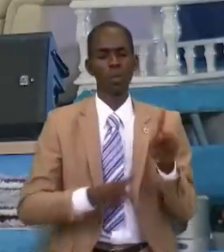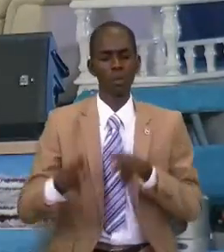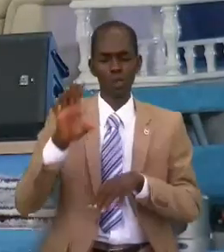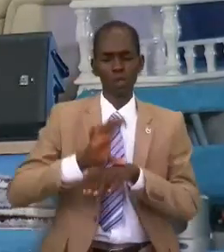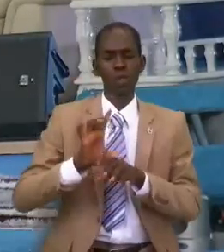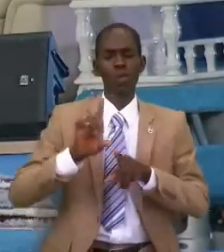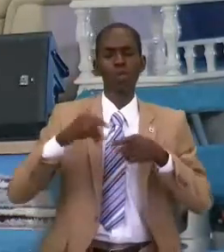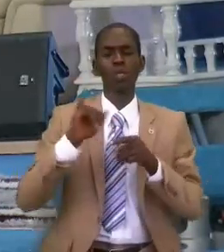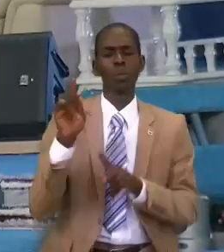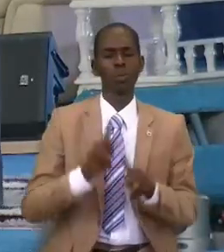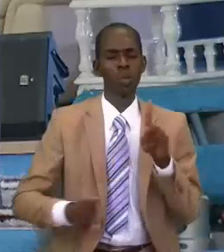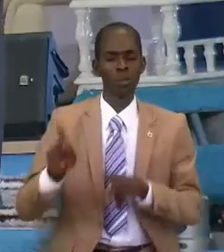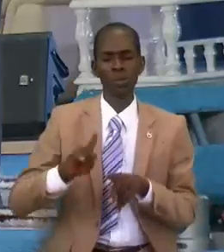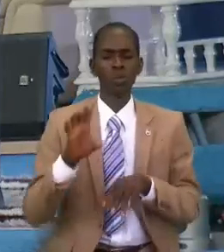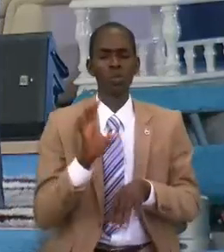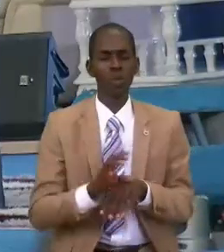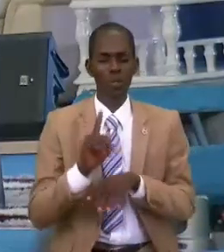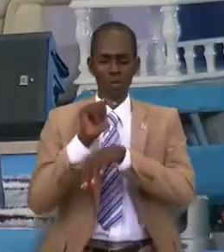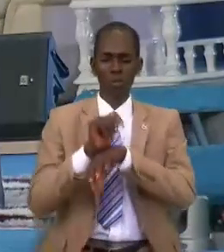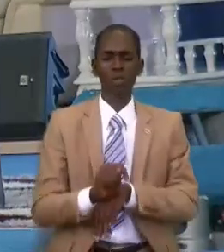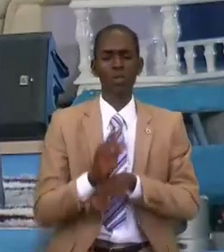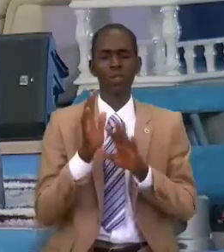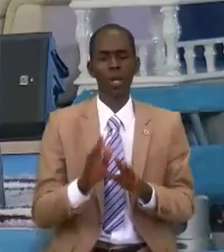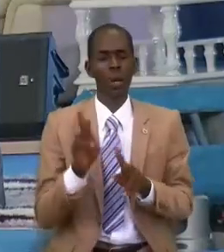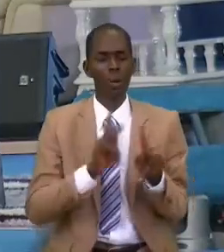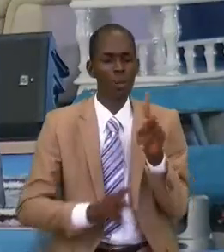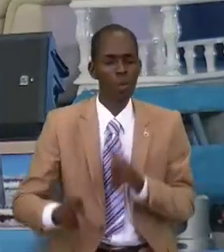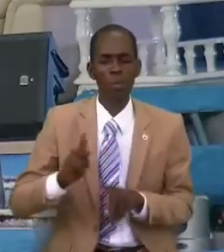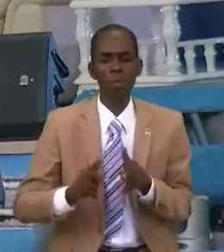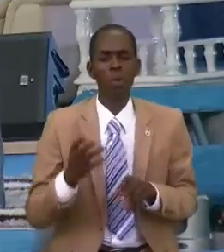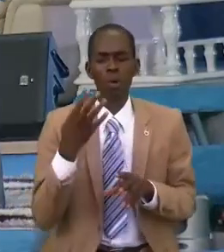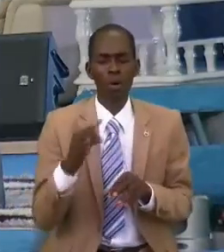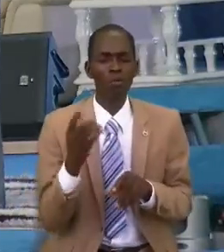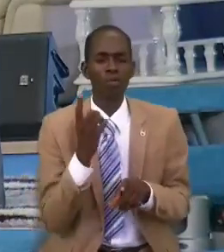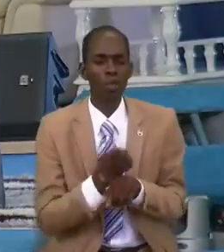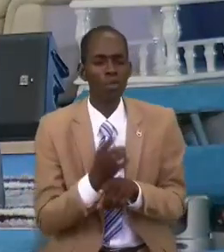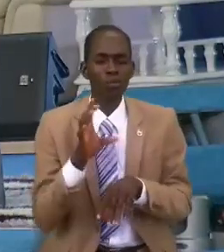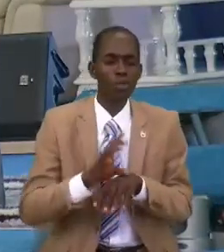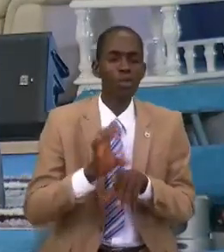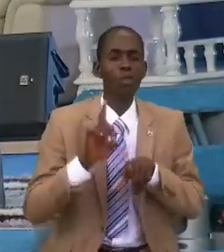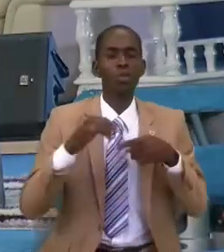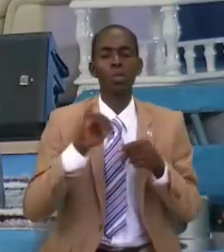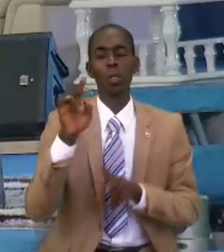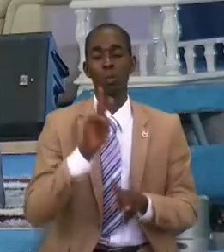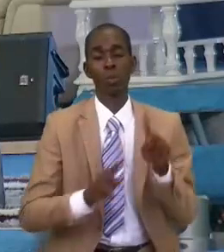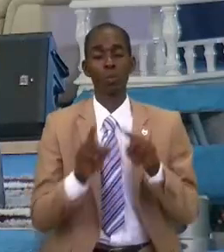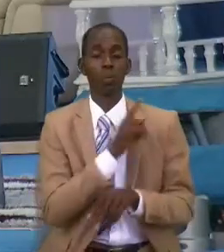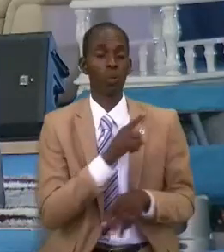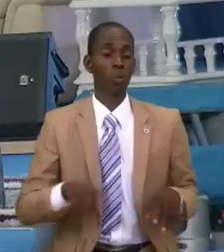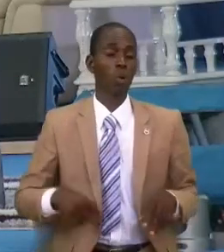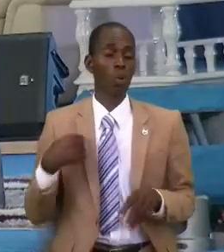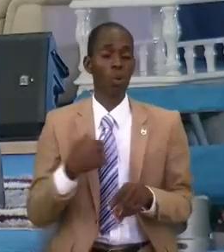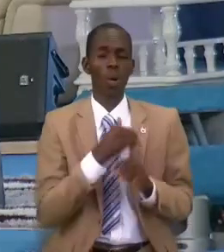well, just theological people. Lord, we pray that that real sanctification that purifies the heart,